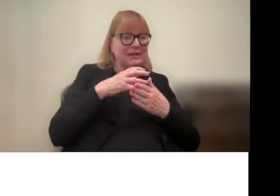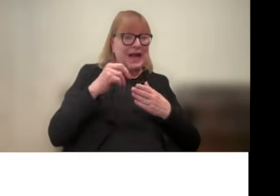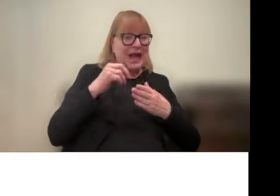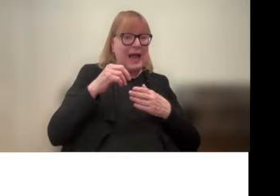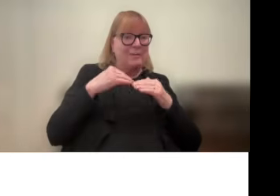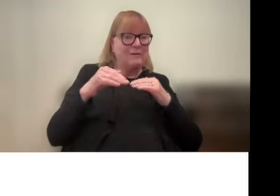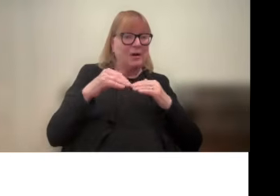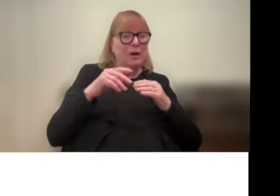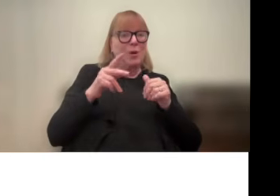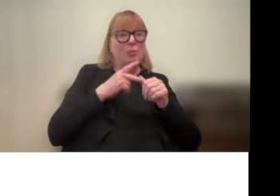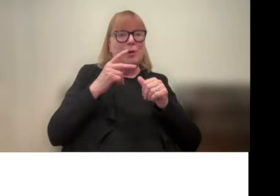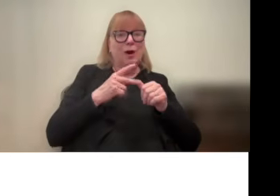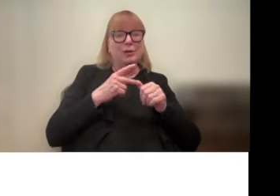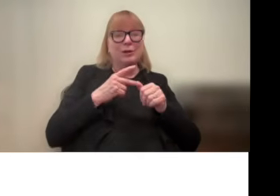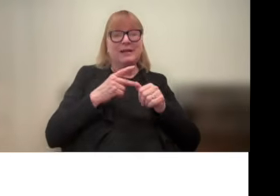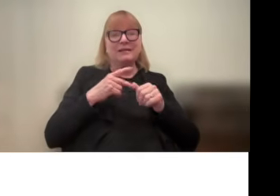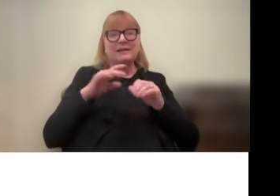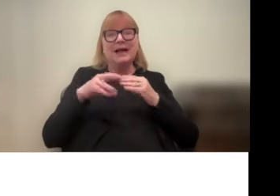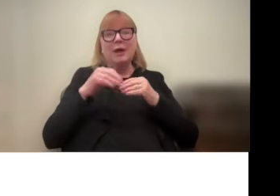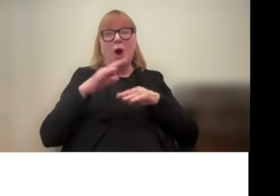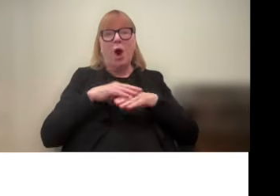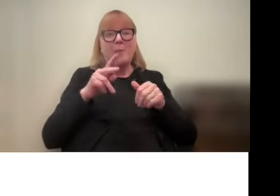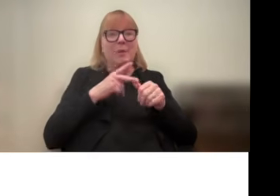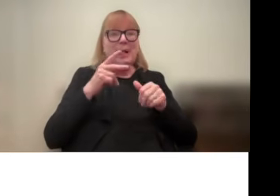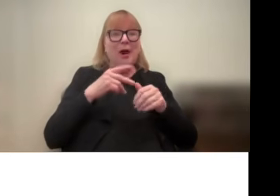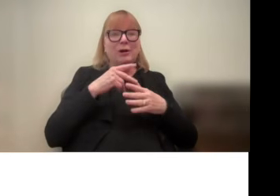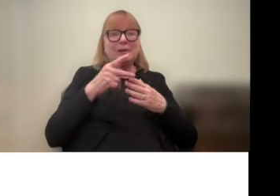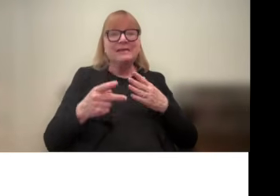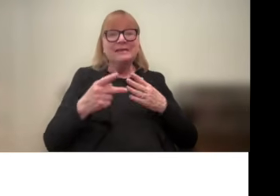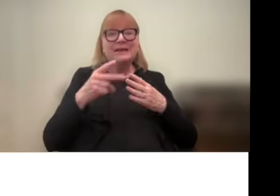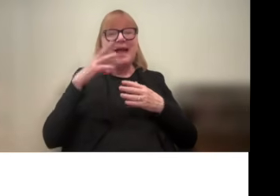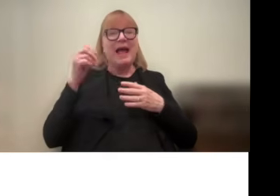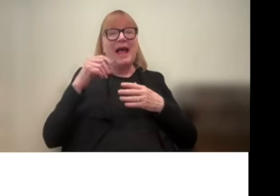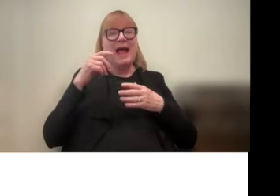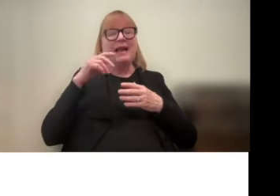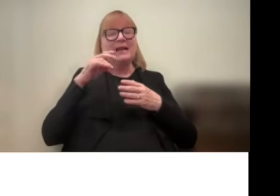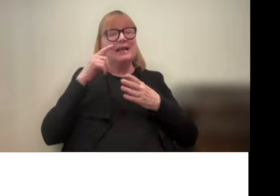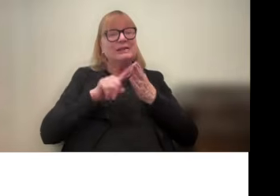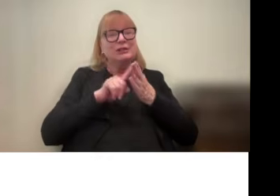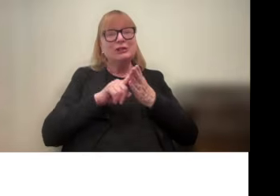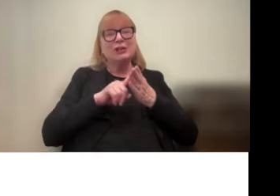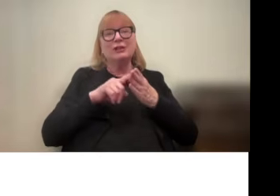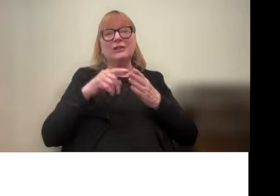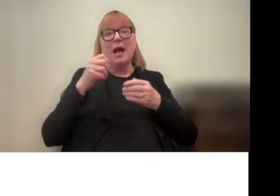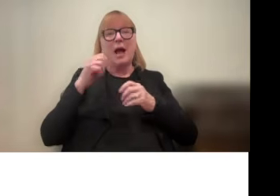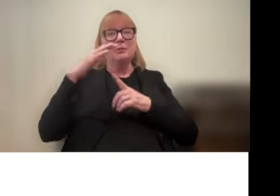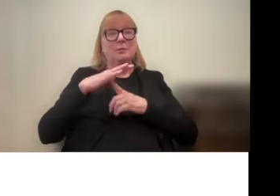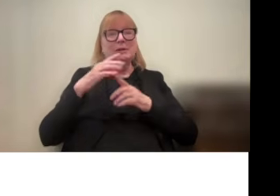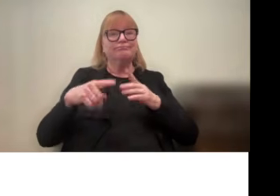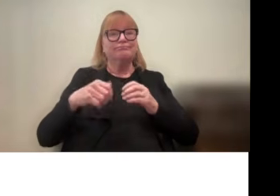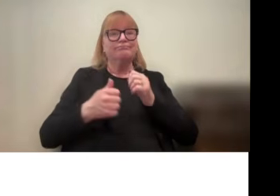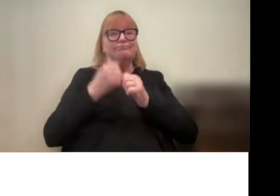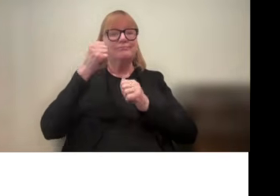frequently prioritize content based on popularity, interaction metrics, and search optimization, which tend to favor